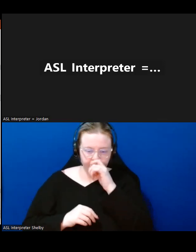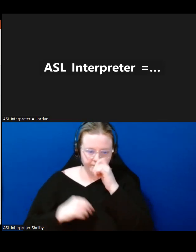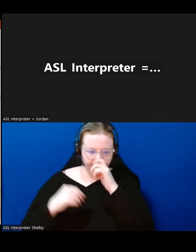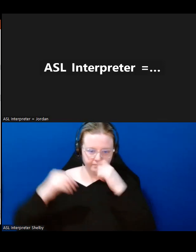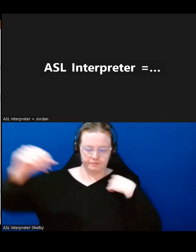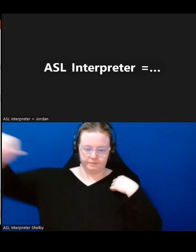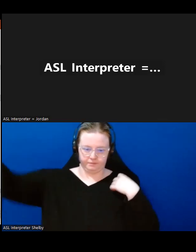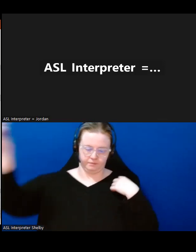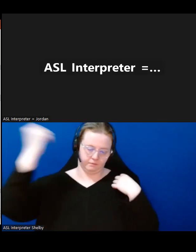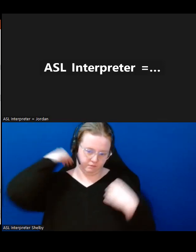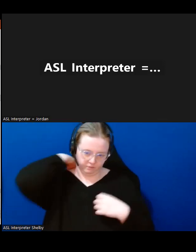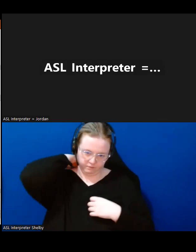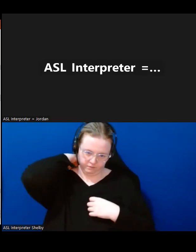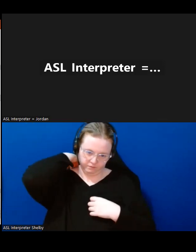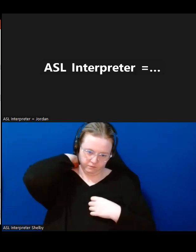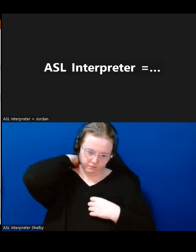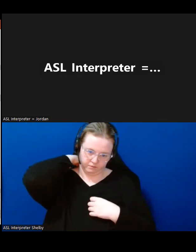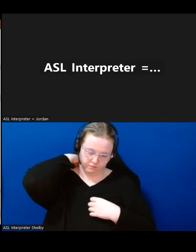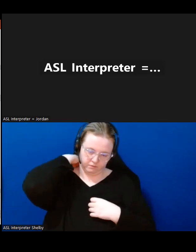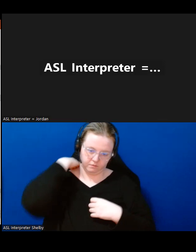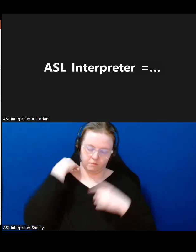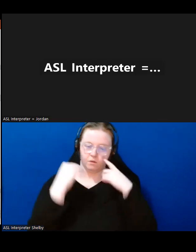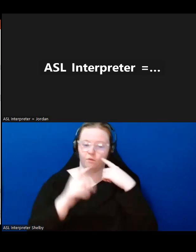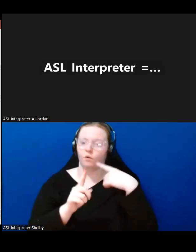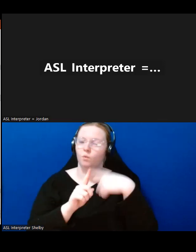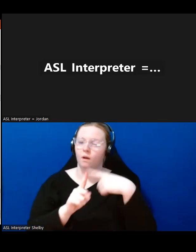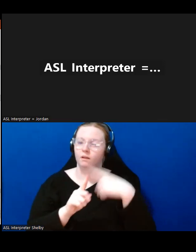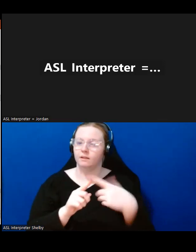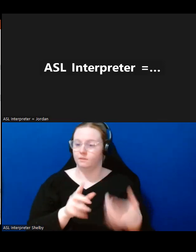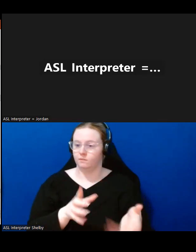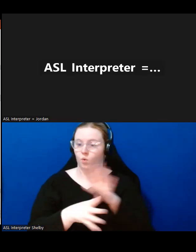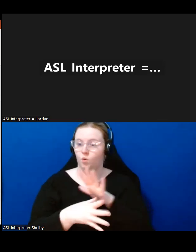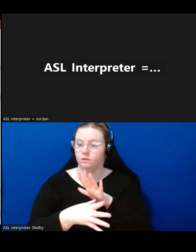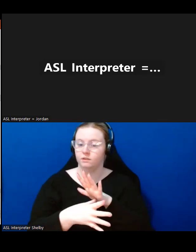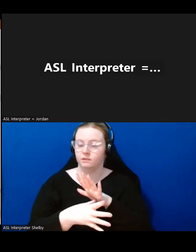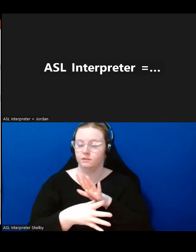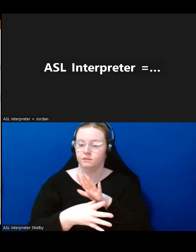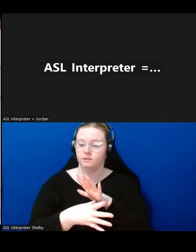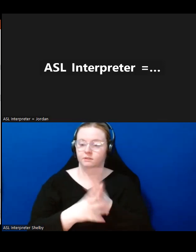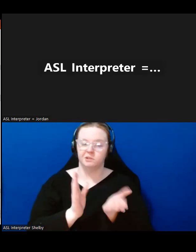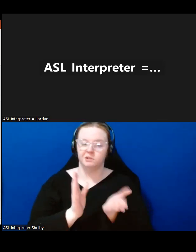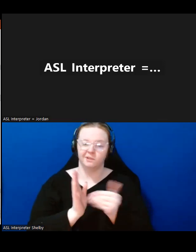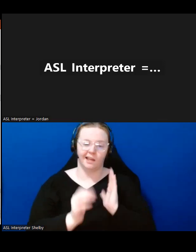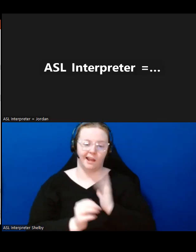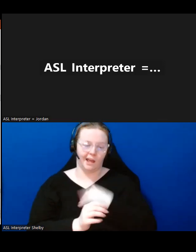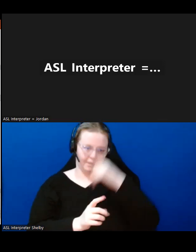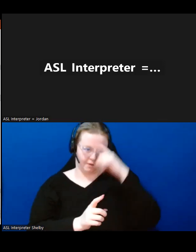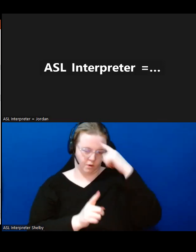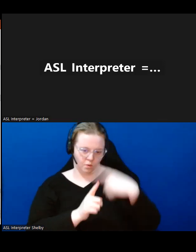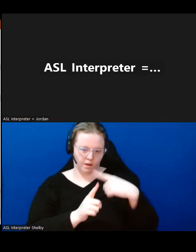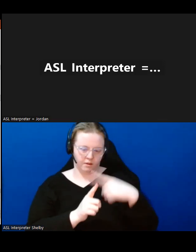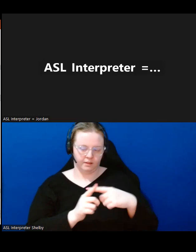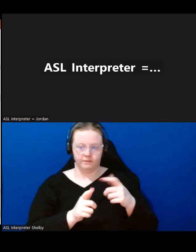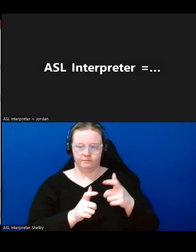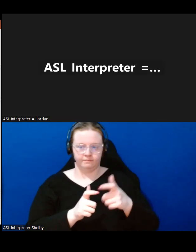We take action on wellness priorities. So our wellness areas, as I said, we look at wellness from that very broad